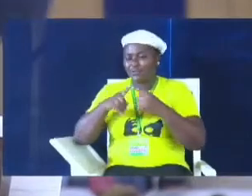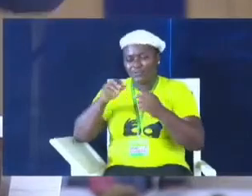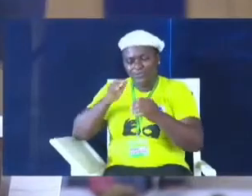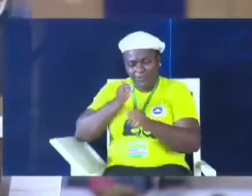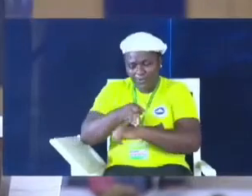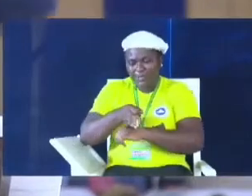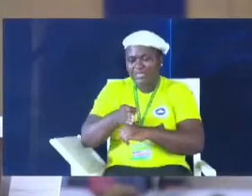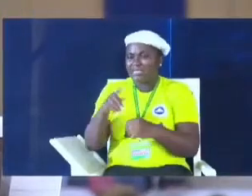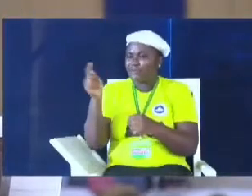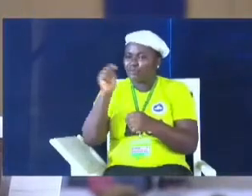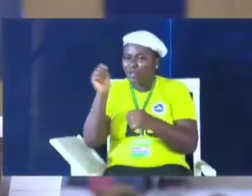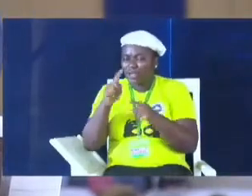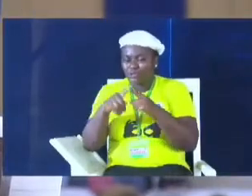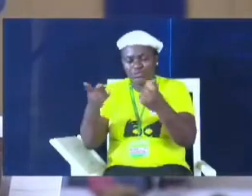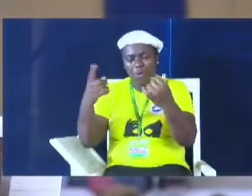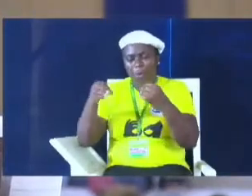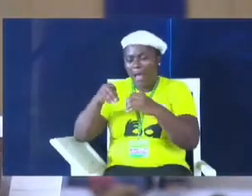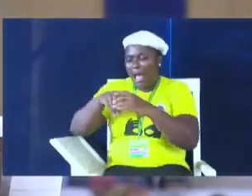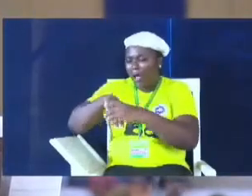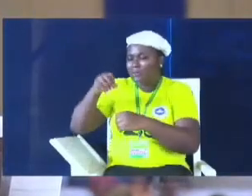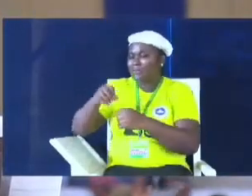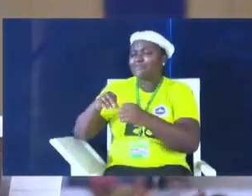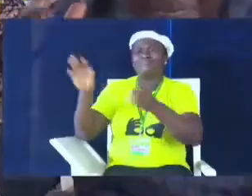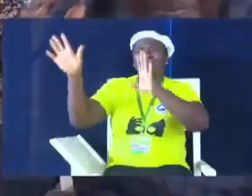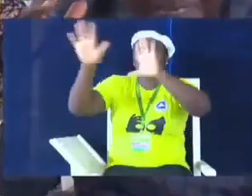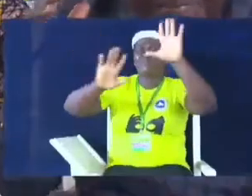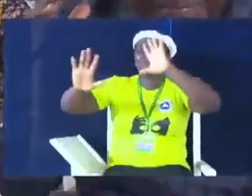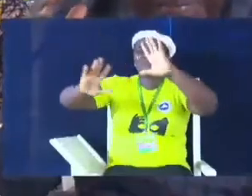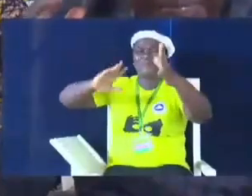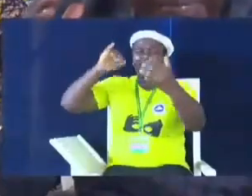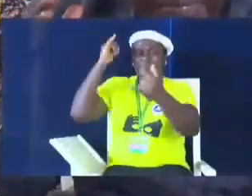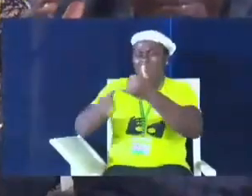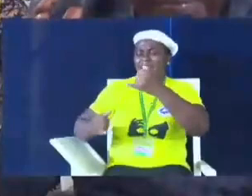Affliction finally terminated.